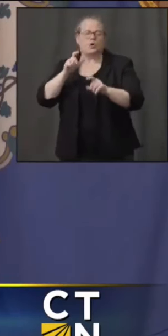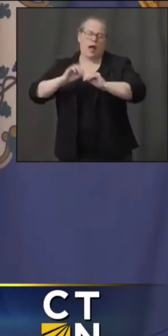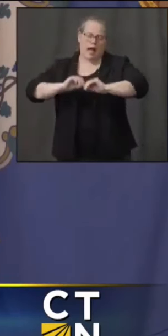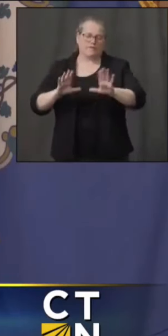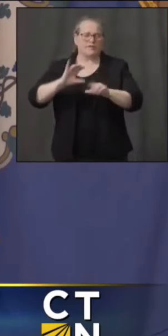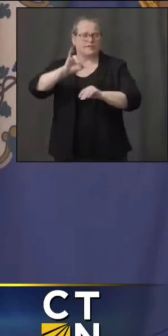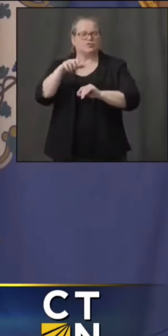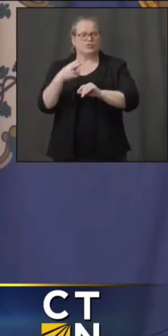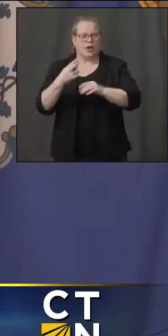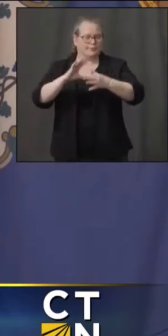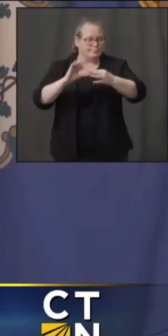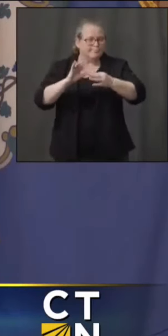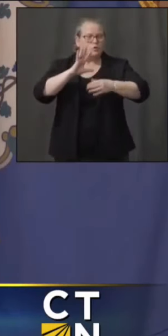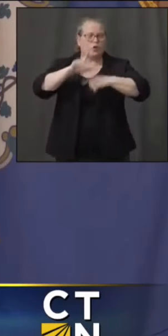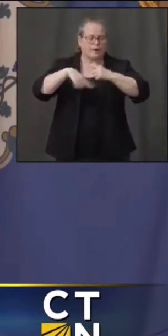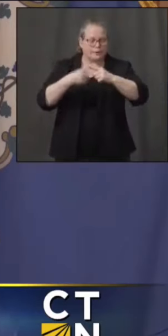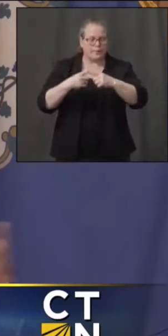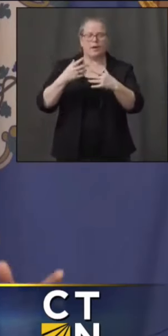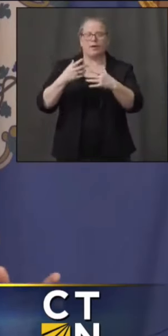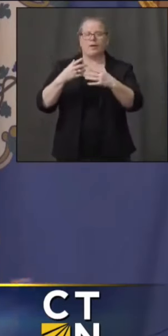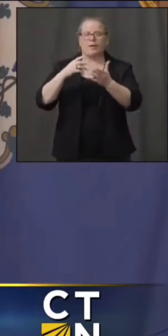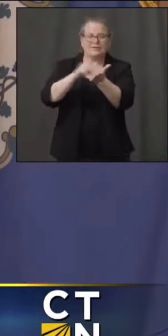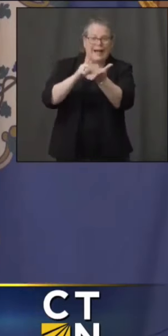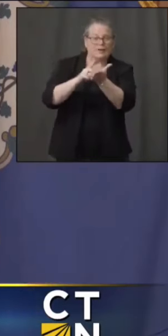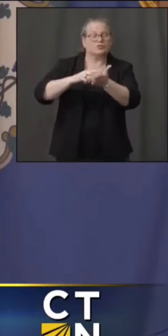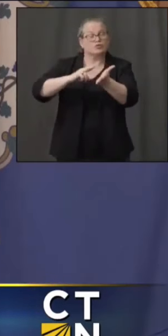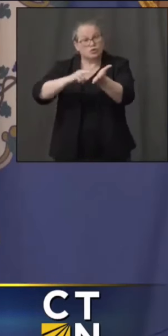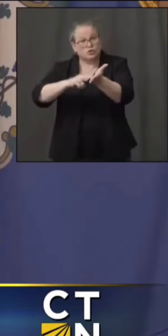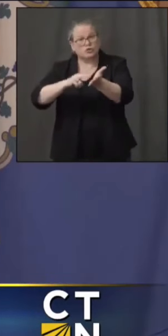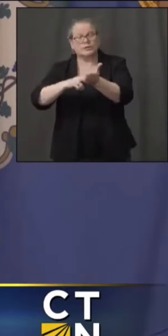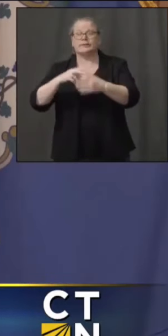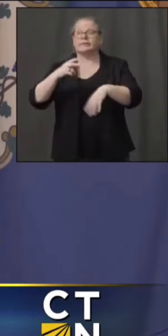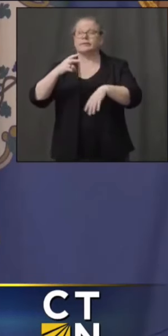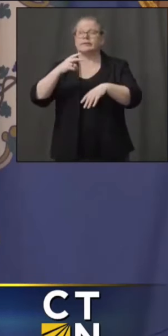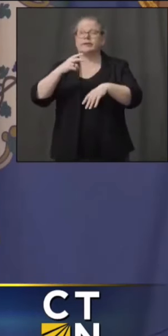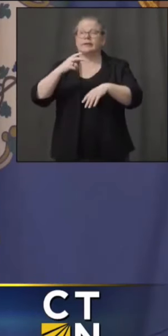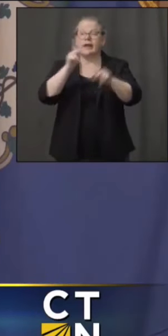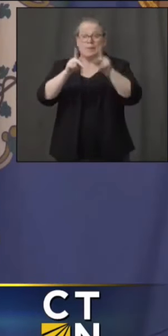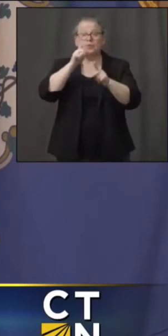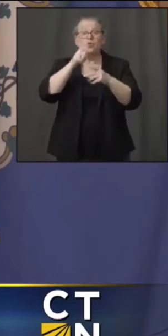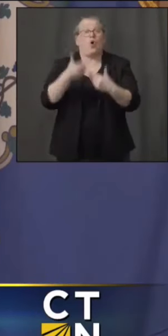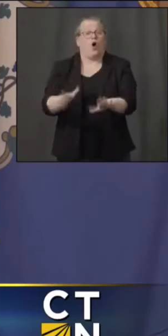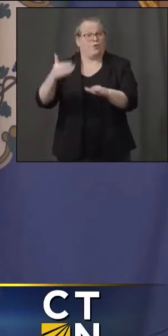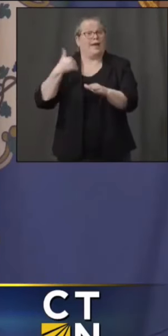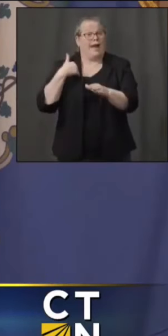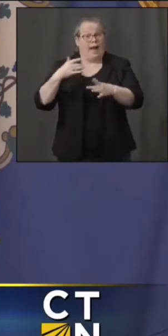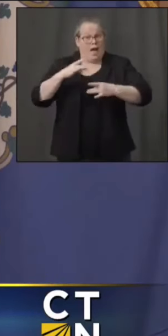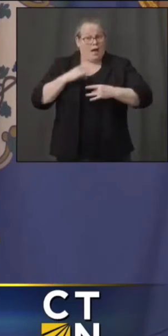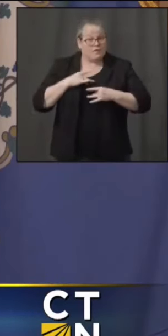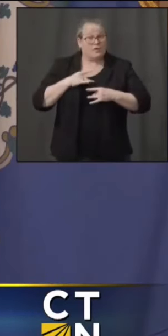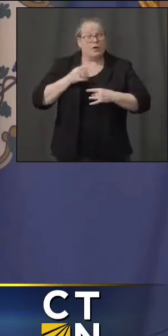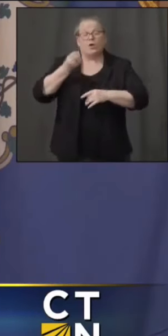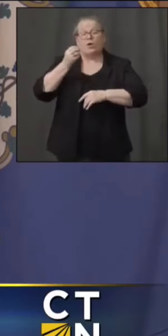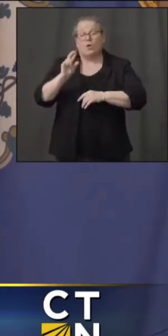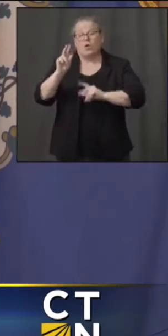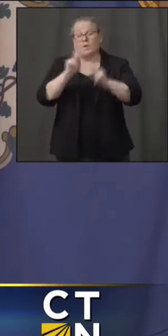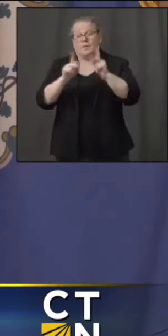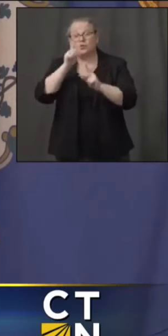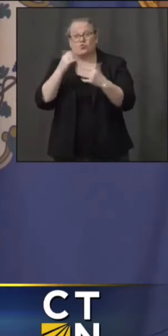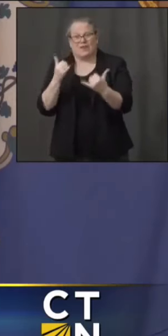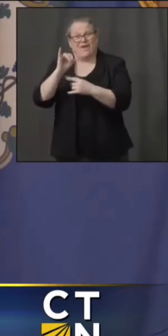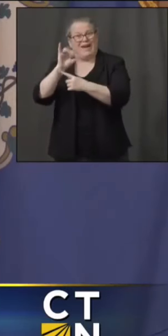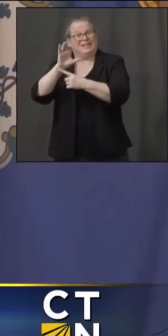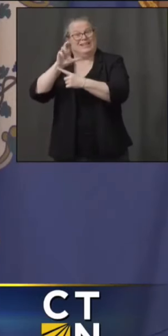workers, focused on nurses and doctors, folks that are infected or folks who are at the ICU, so we know